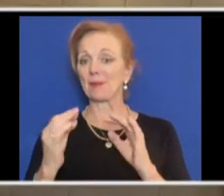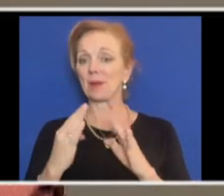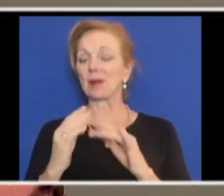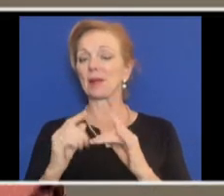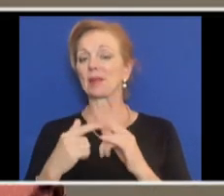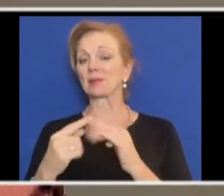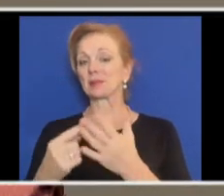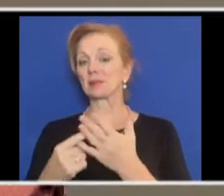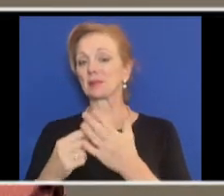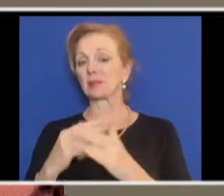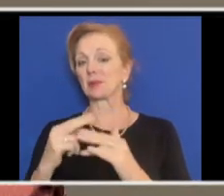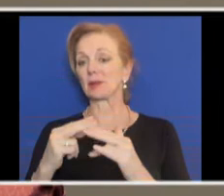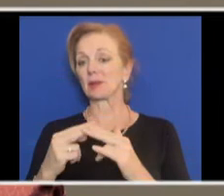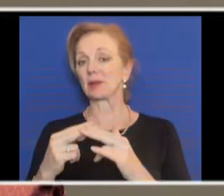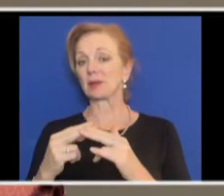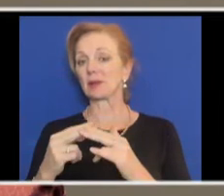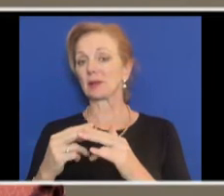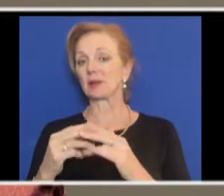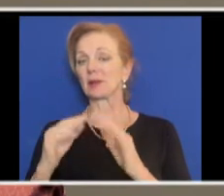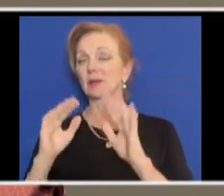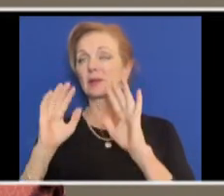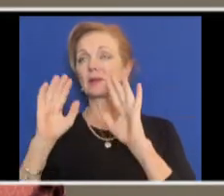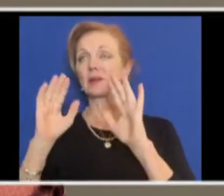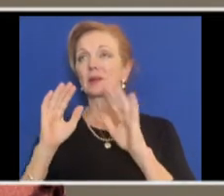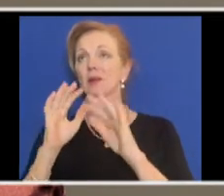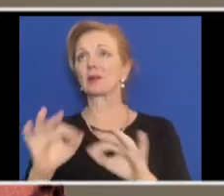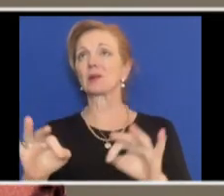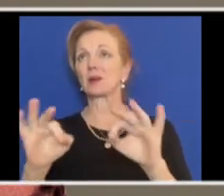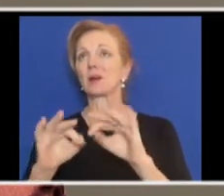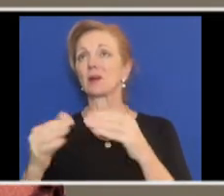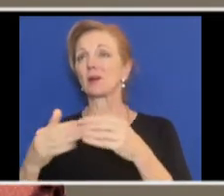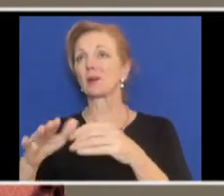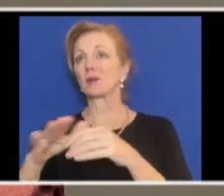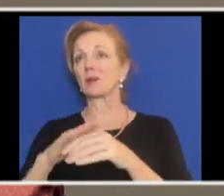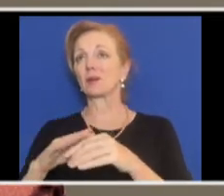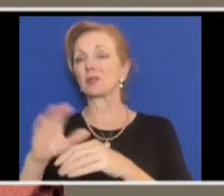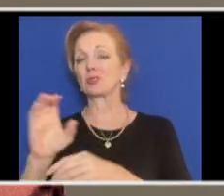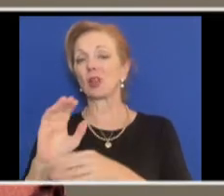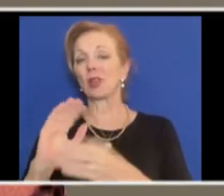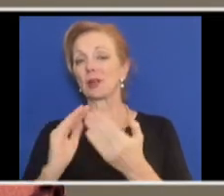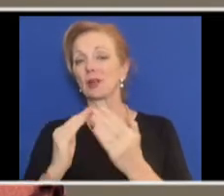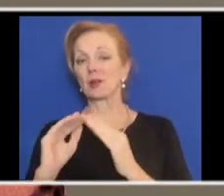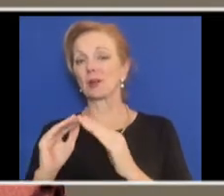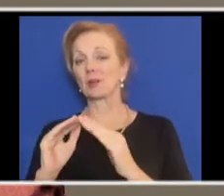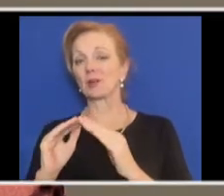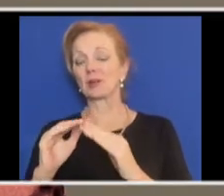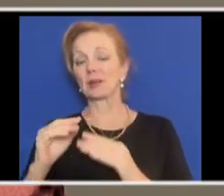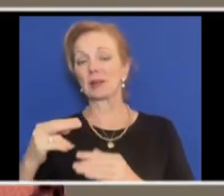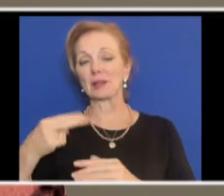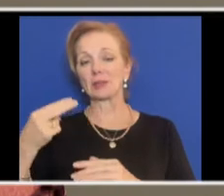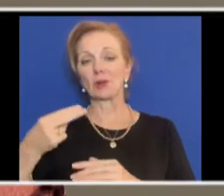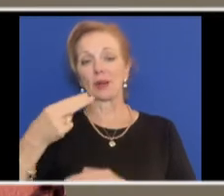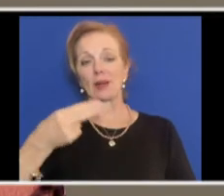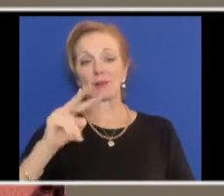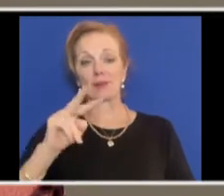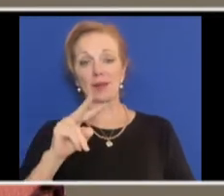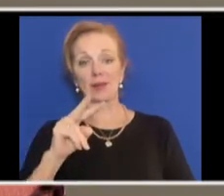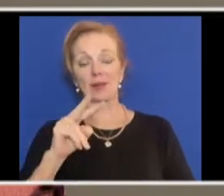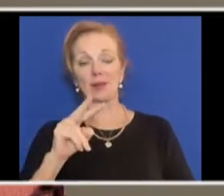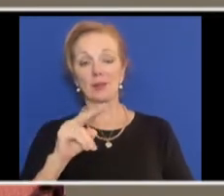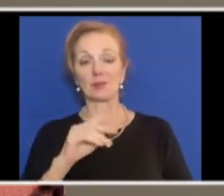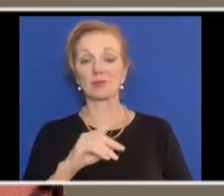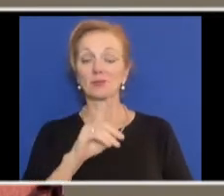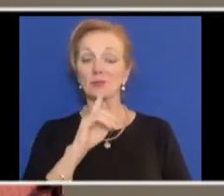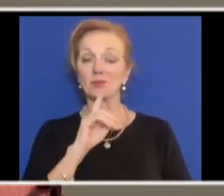discussion around an incredibly important neighborhood in the Charlotte Community the historic Hidden Valley as we've